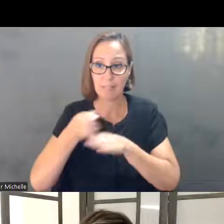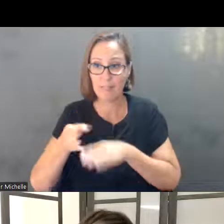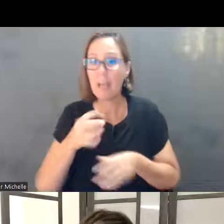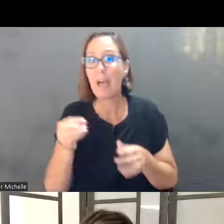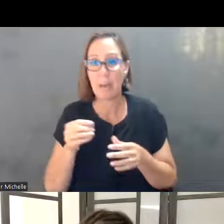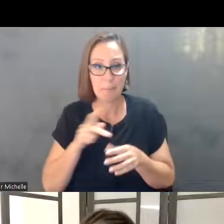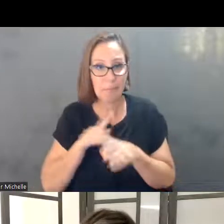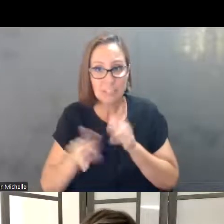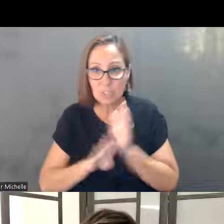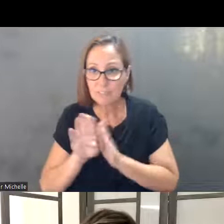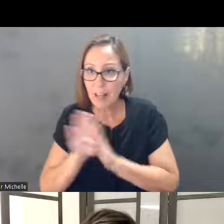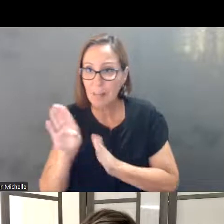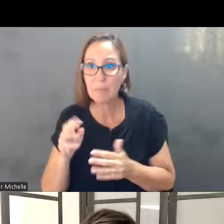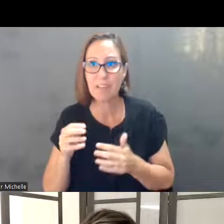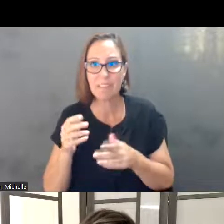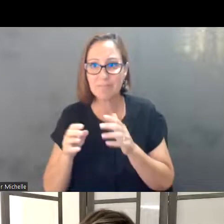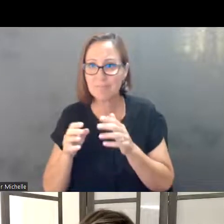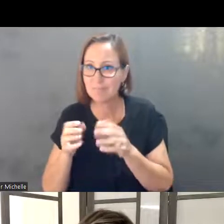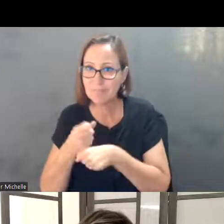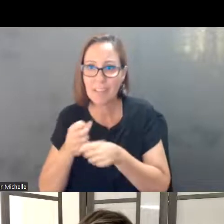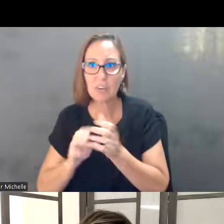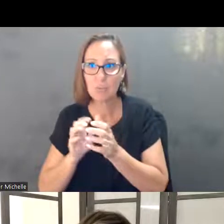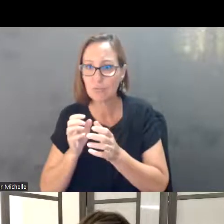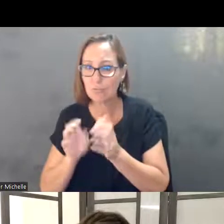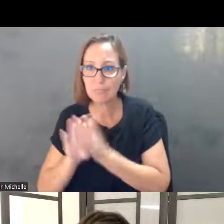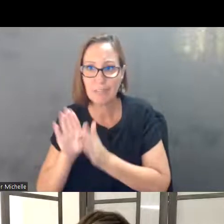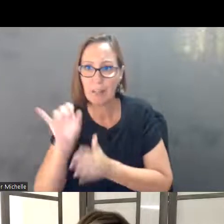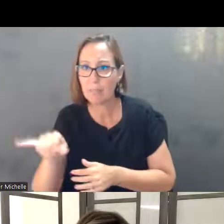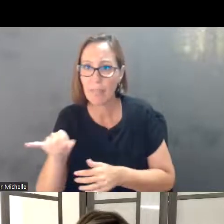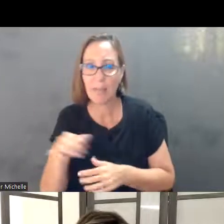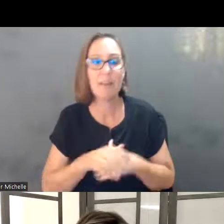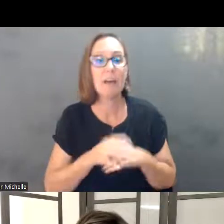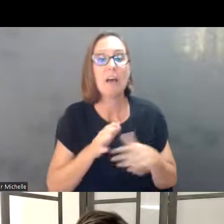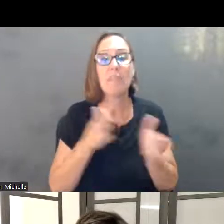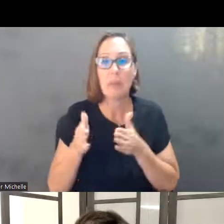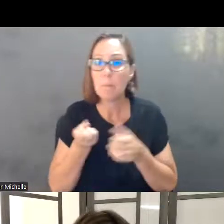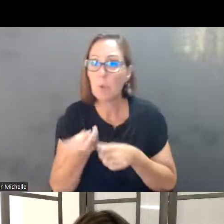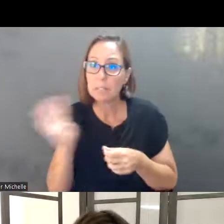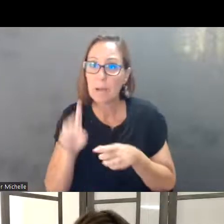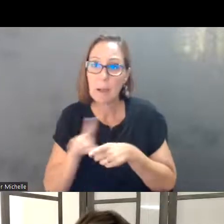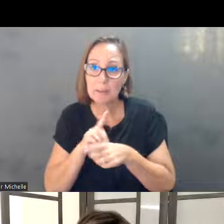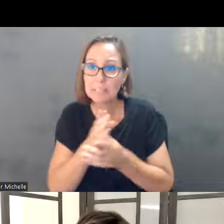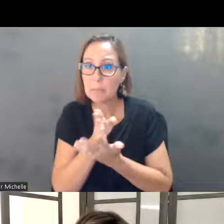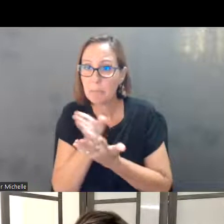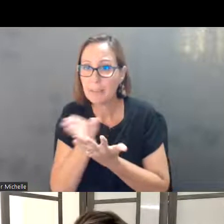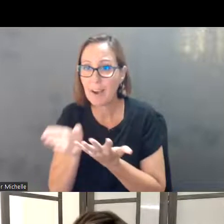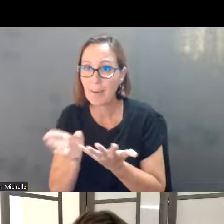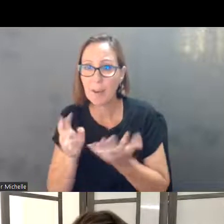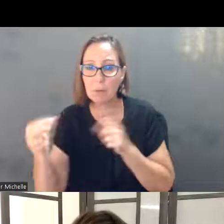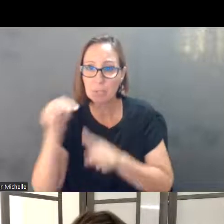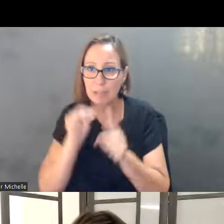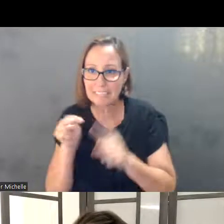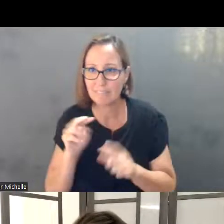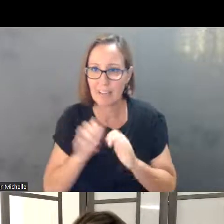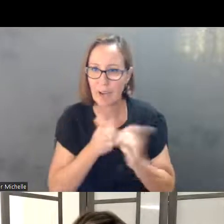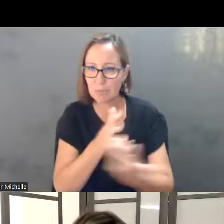development. And then really utilizing a multidisciplinary perspective, which we have